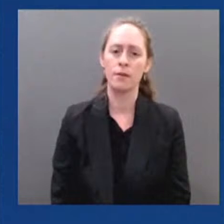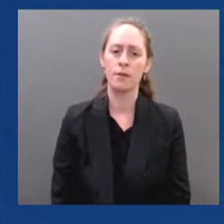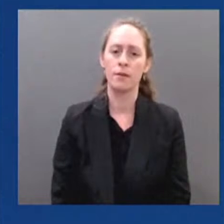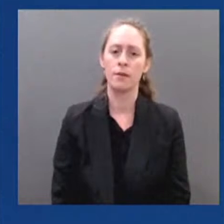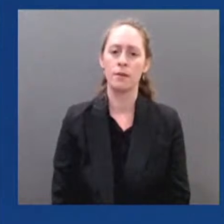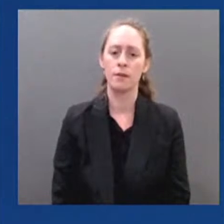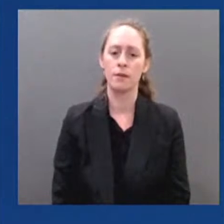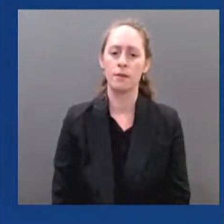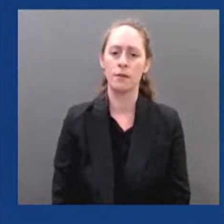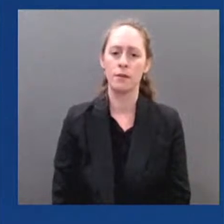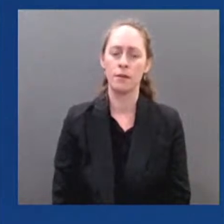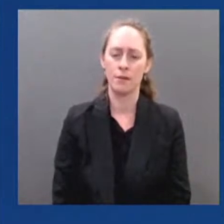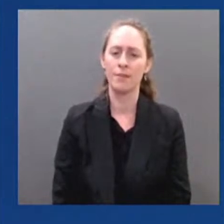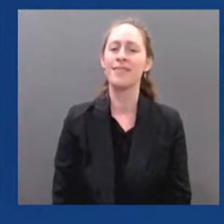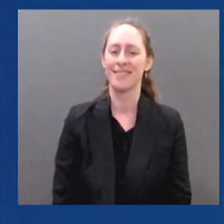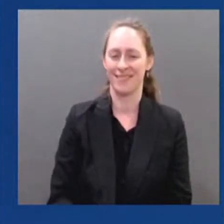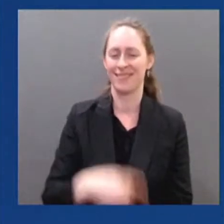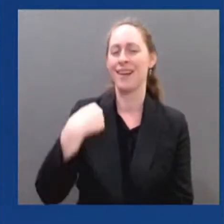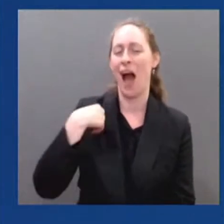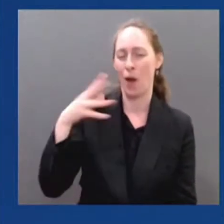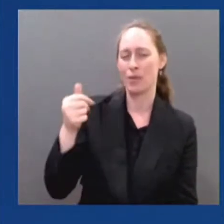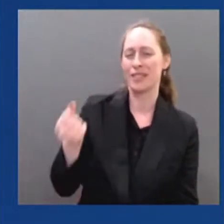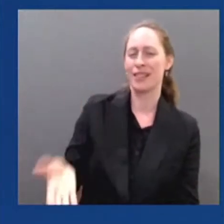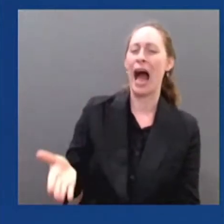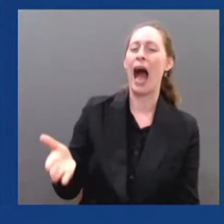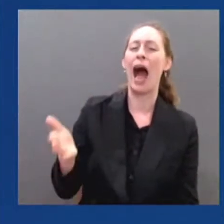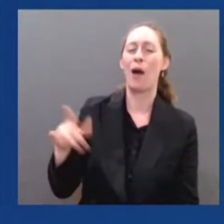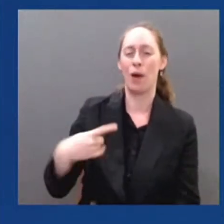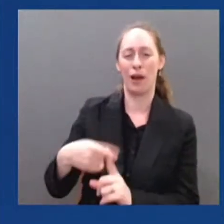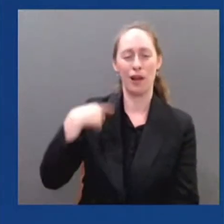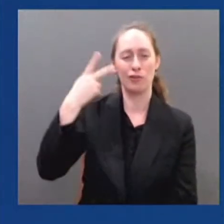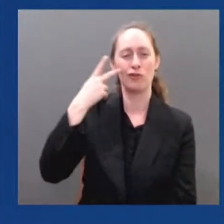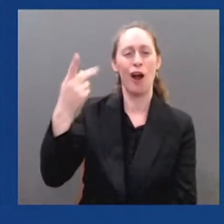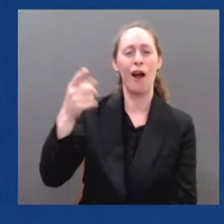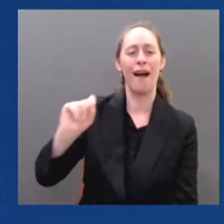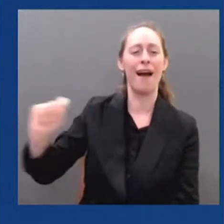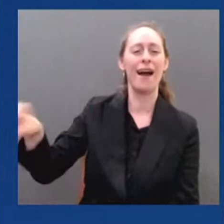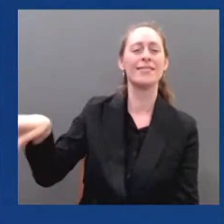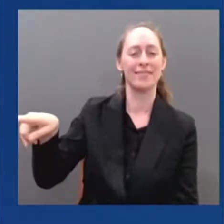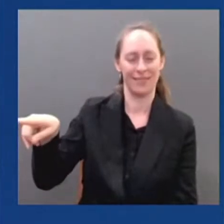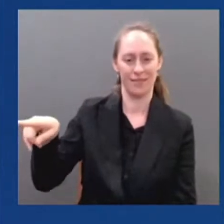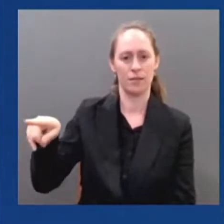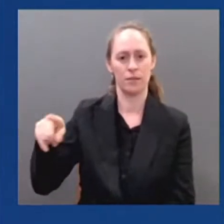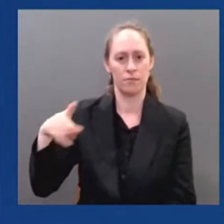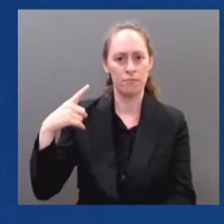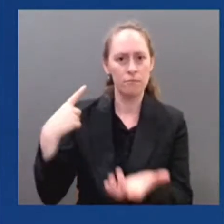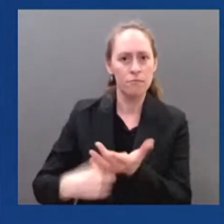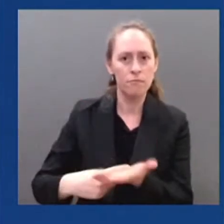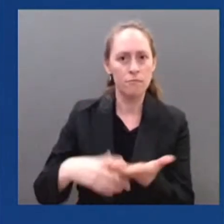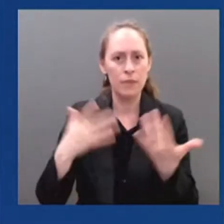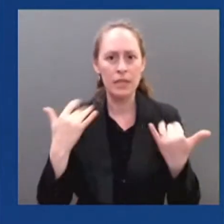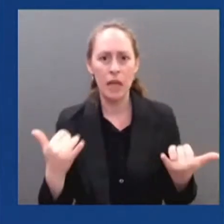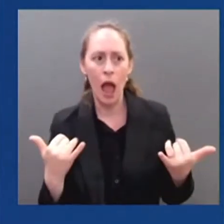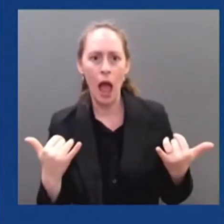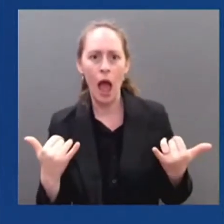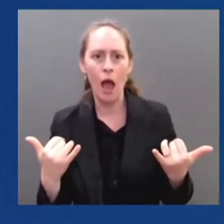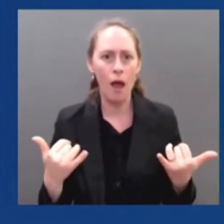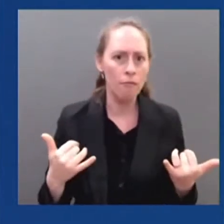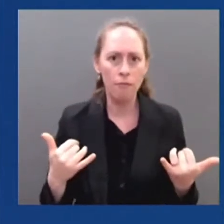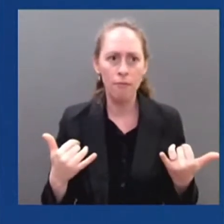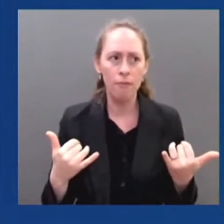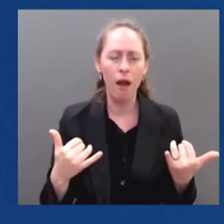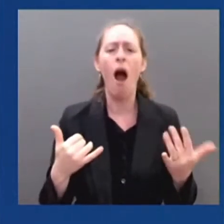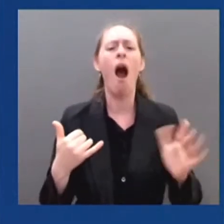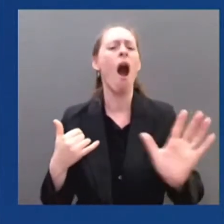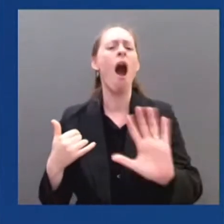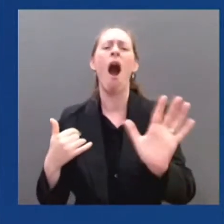asked about the current campaign for kids. And so let me be very clear on that. We have more than enough Moderna and Pfizer for every child who